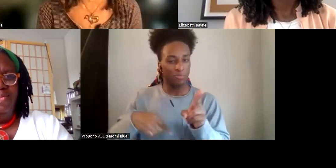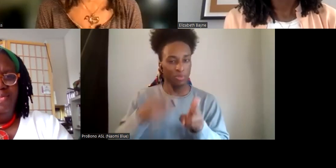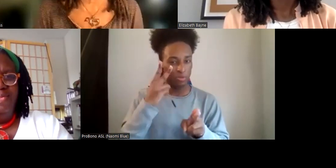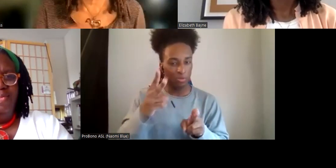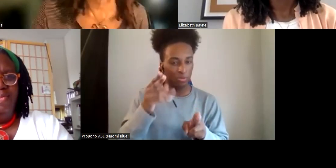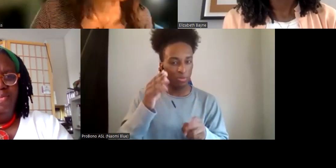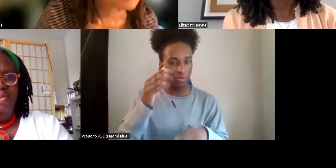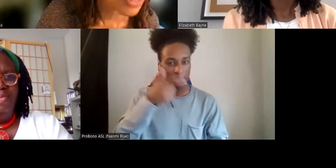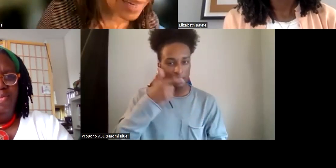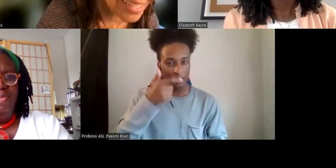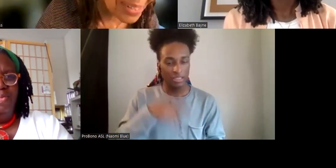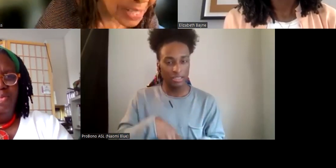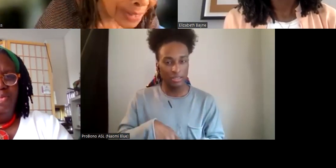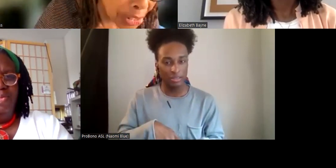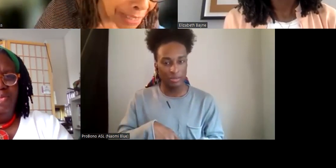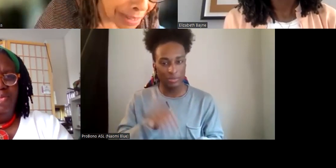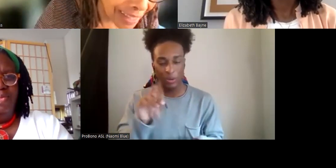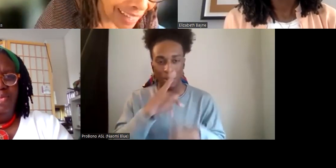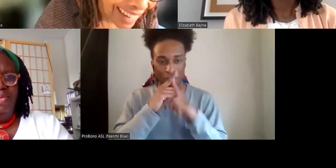Okay, we're on mute.